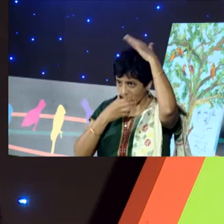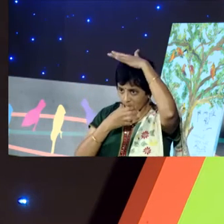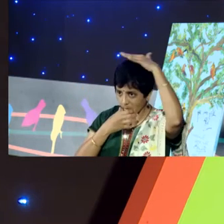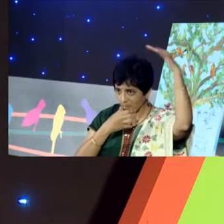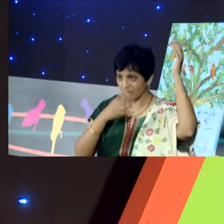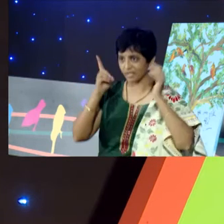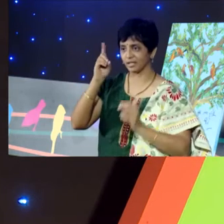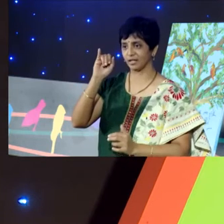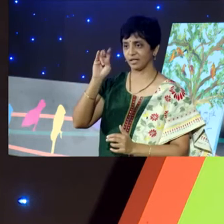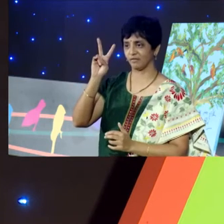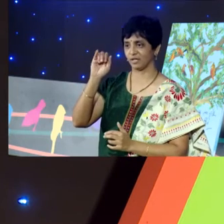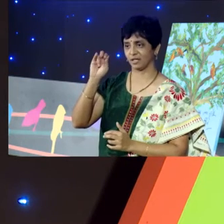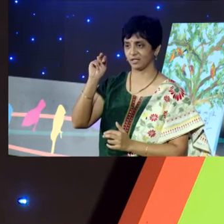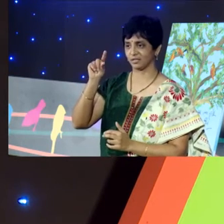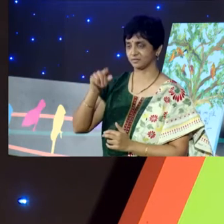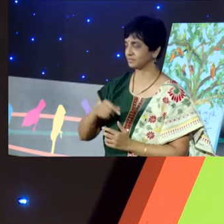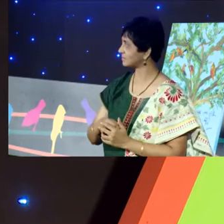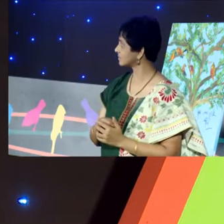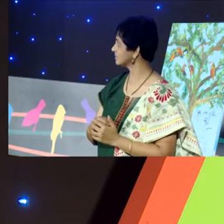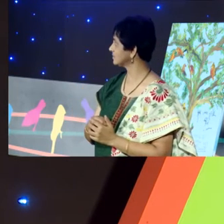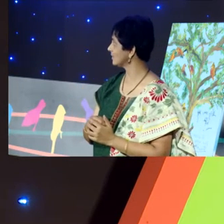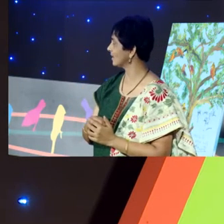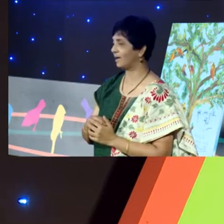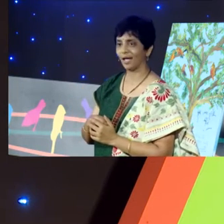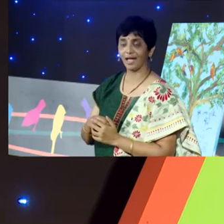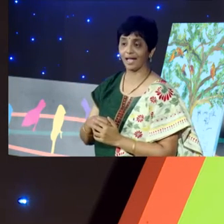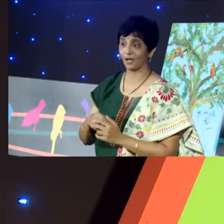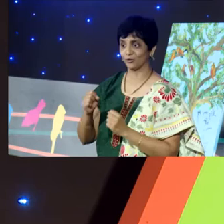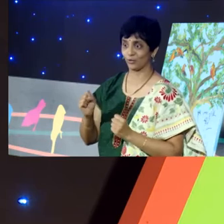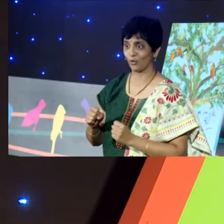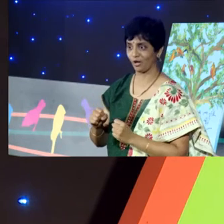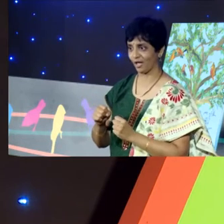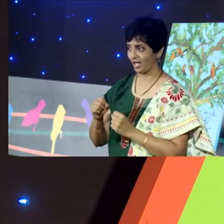put in front of me? A physics paper.